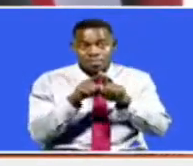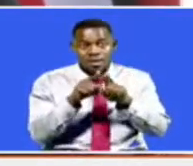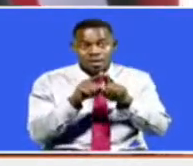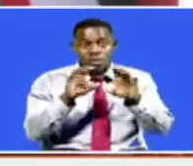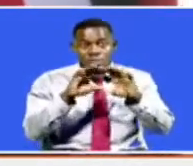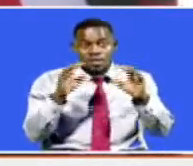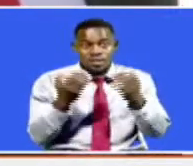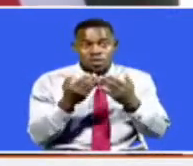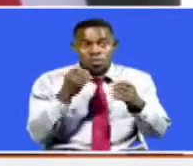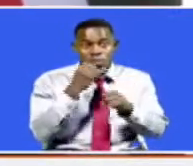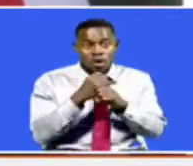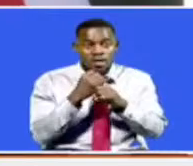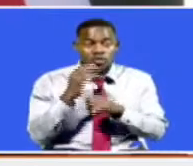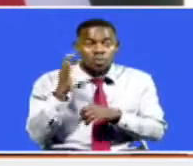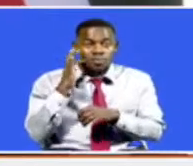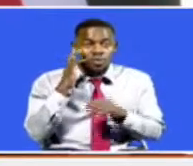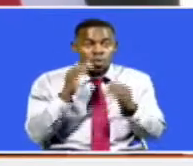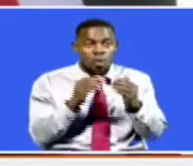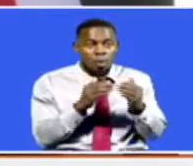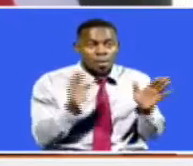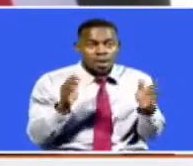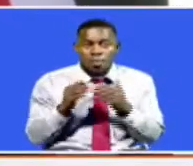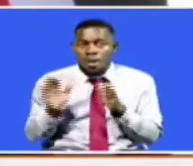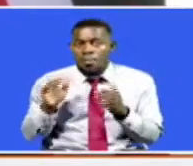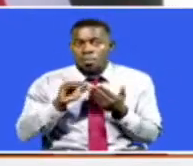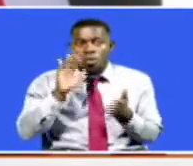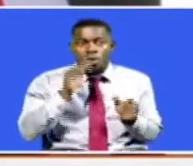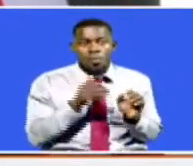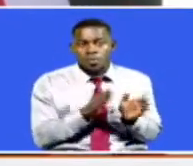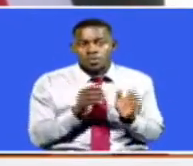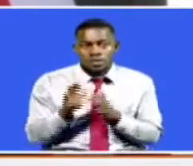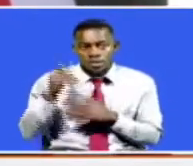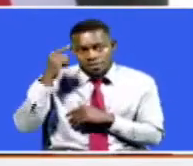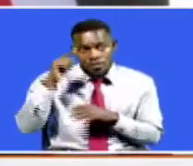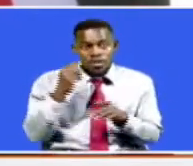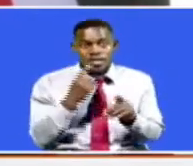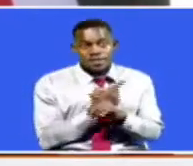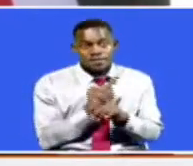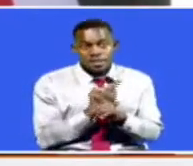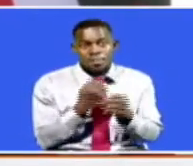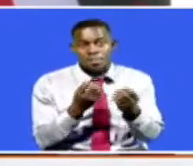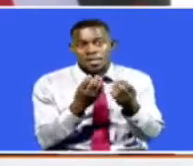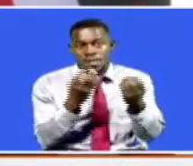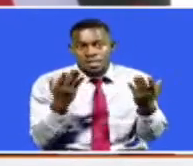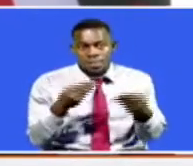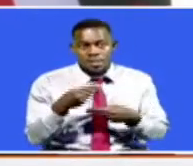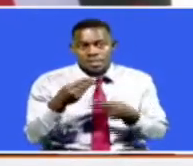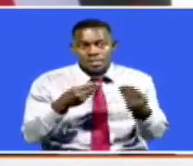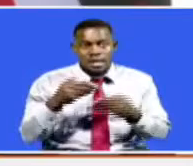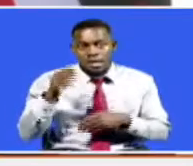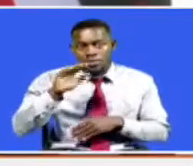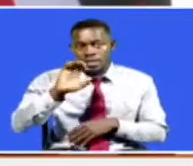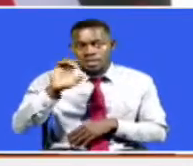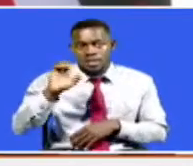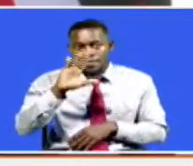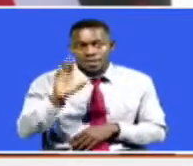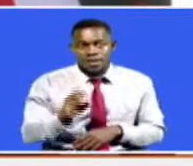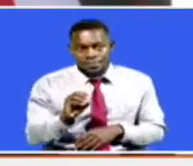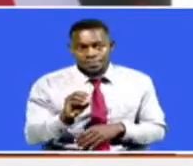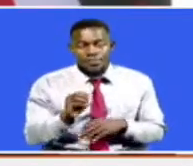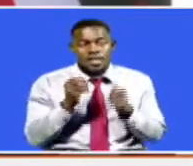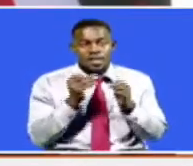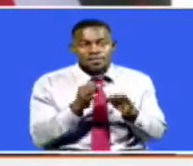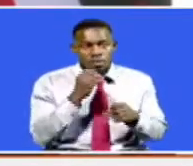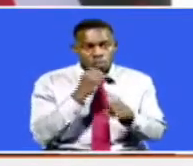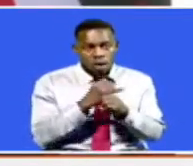action. It opens doors to the multitude of opportunities for businesses in our region. By working